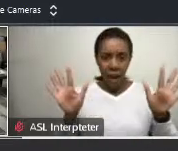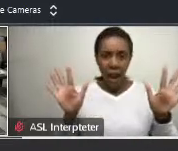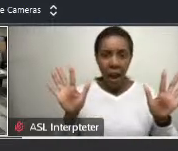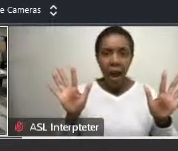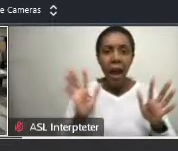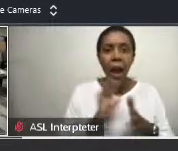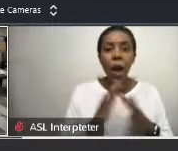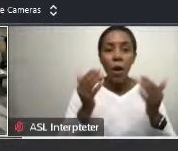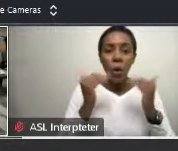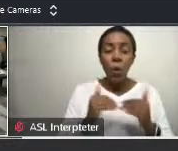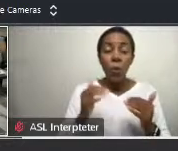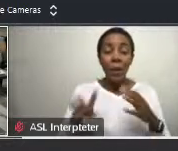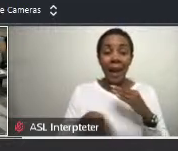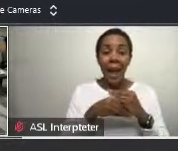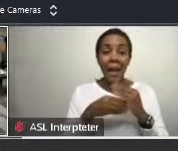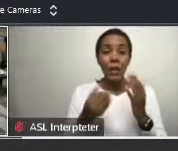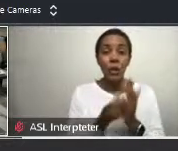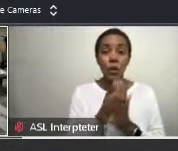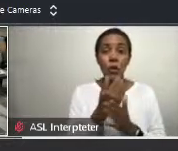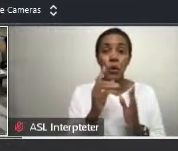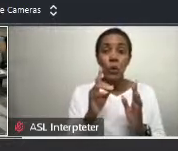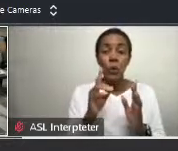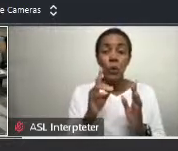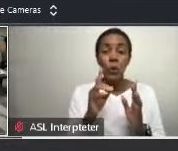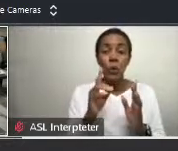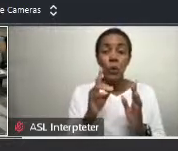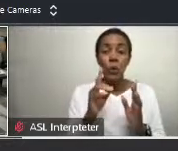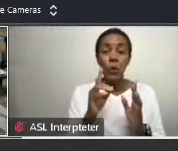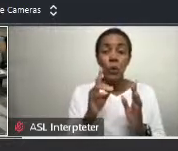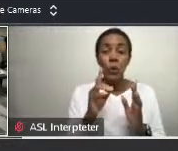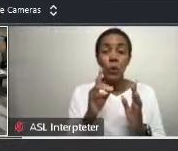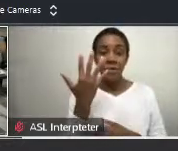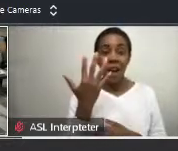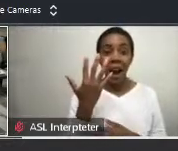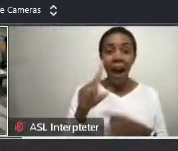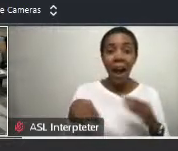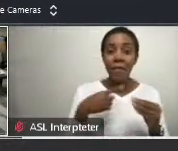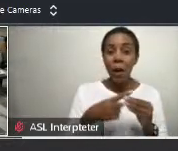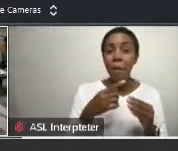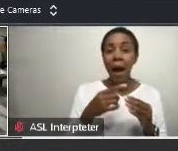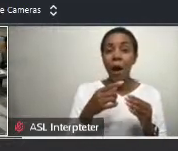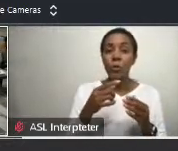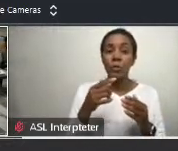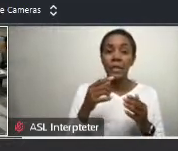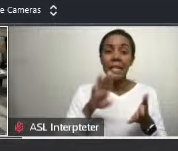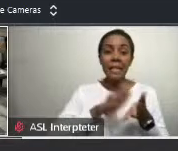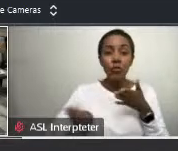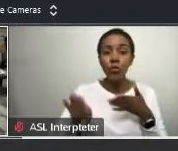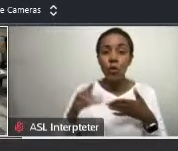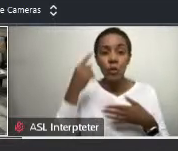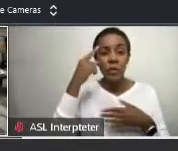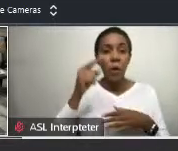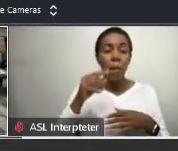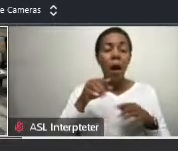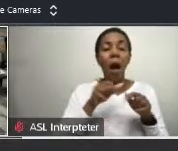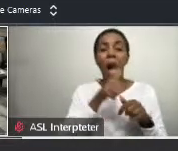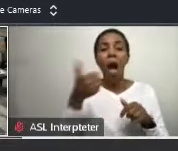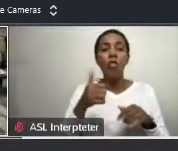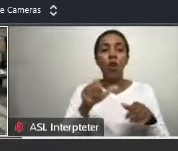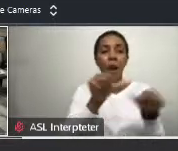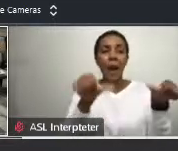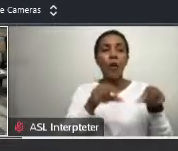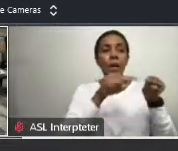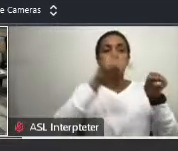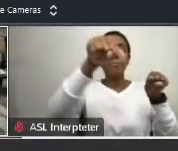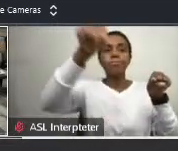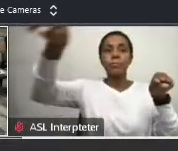We added a new Division 5 to address concerns about potential impact of discharges from outlying jurisdictions. So again, we need to be able to ensure that the outlying jurisdictions